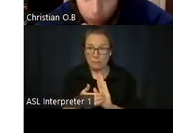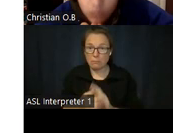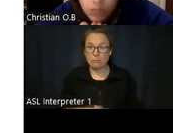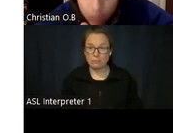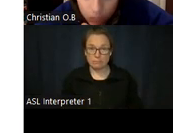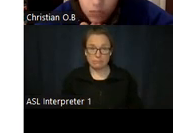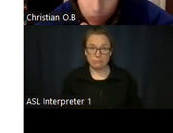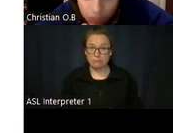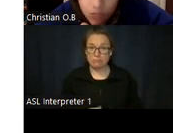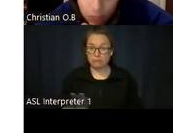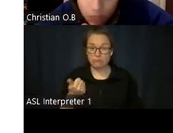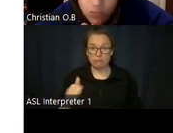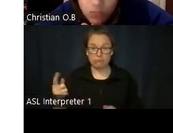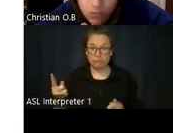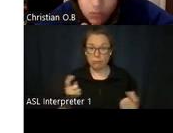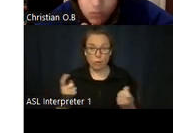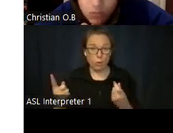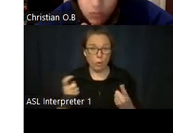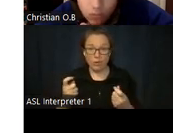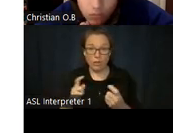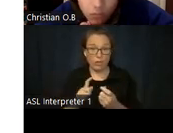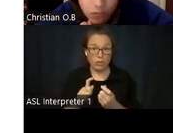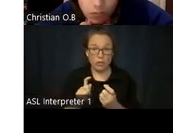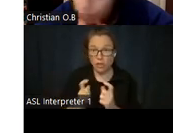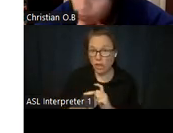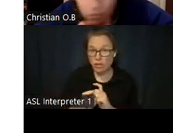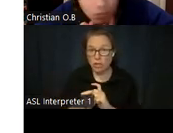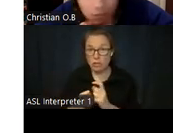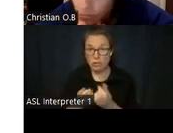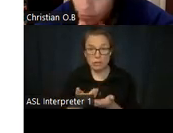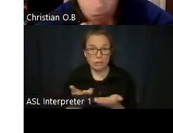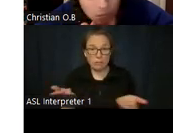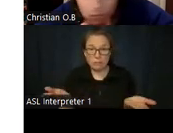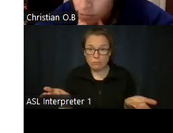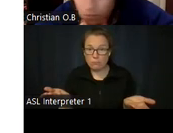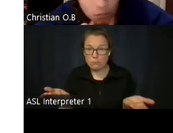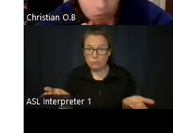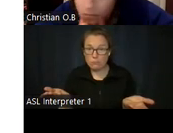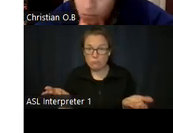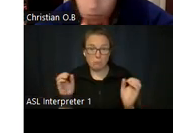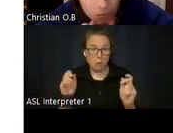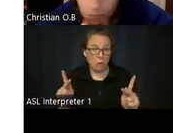Okay, anybody have any questions or comments or additions or subtractions to this section? Okay.